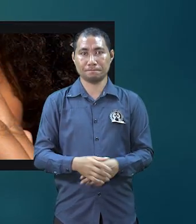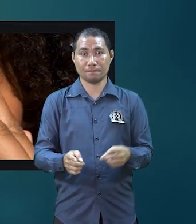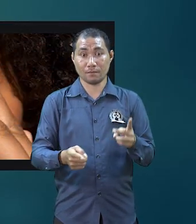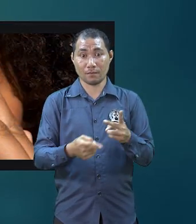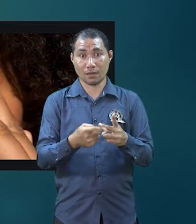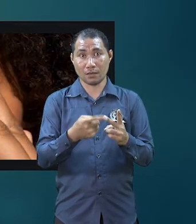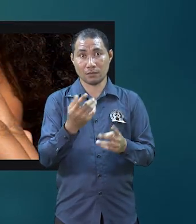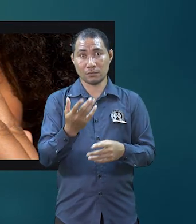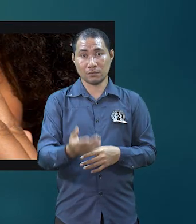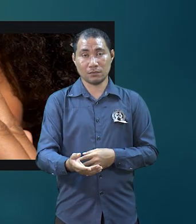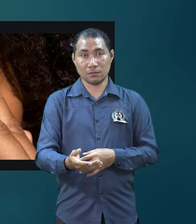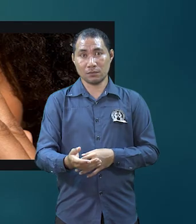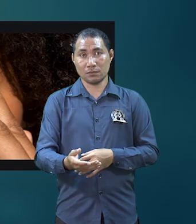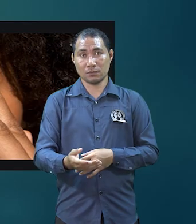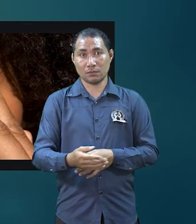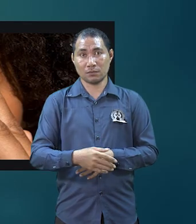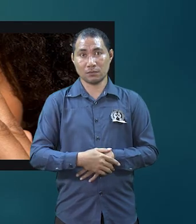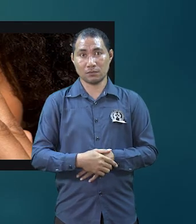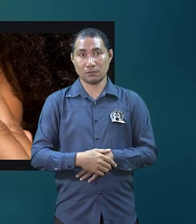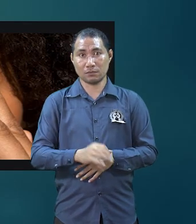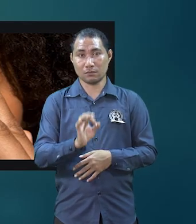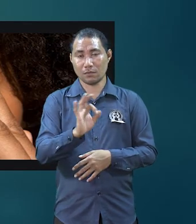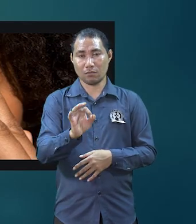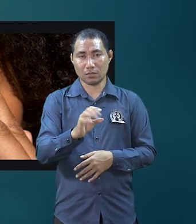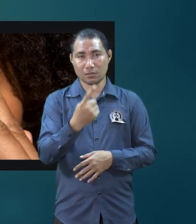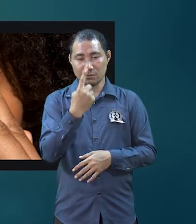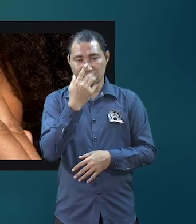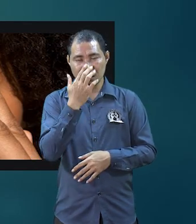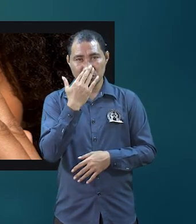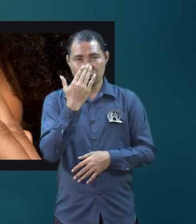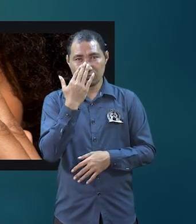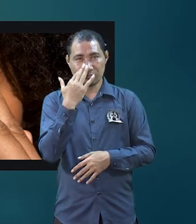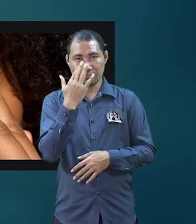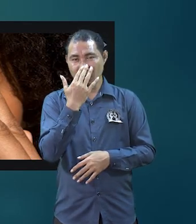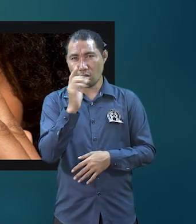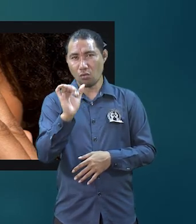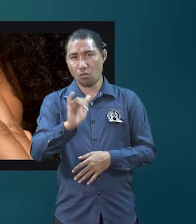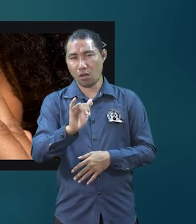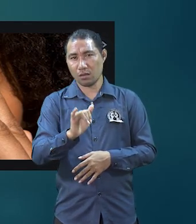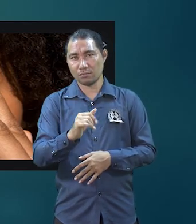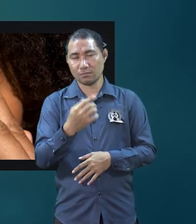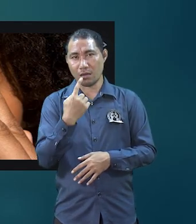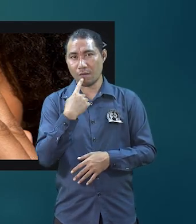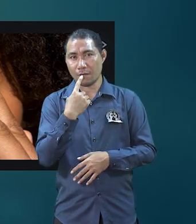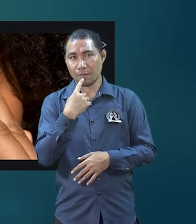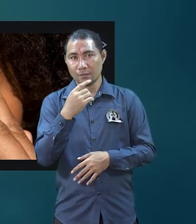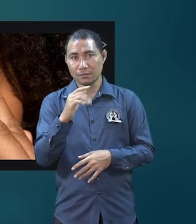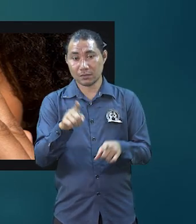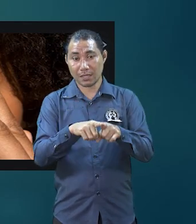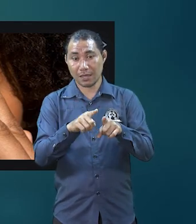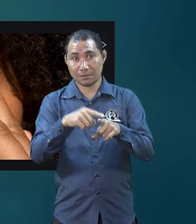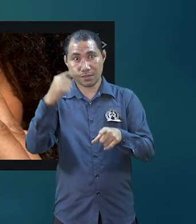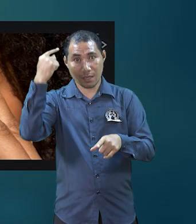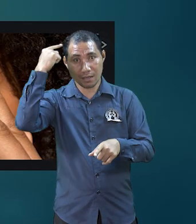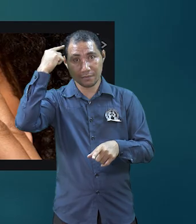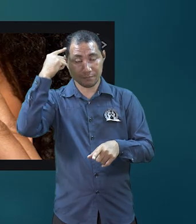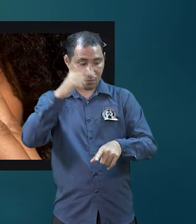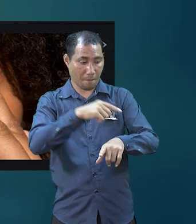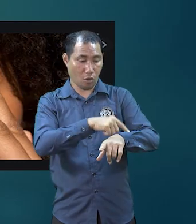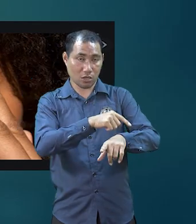Another one, avoid touching nose, mouth, hair and